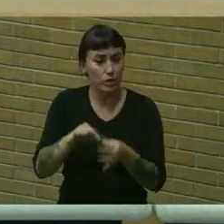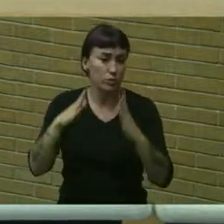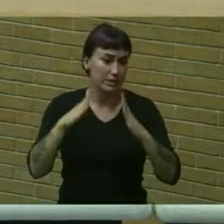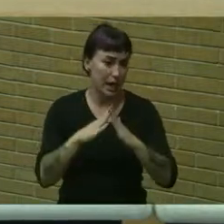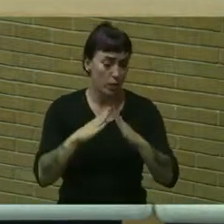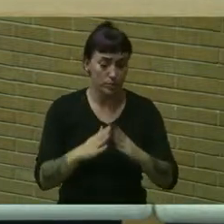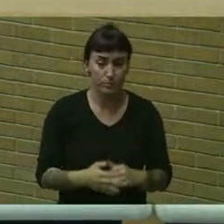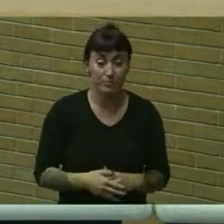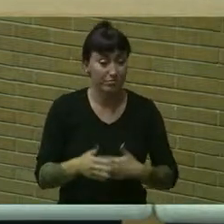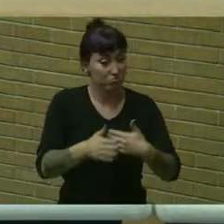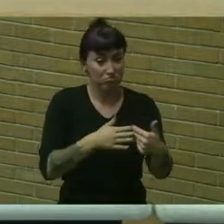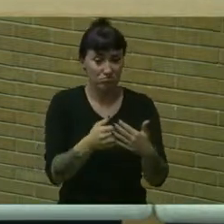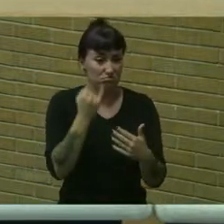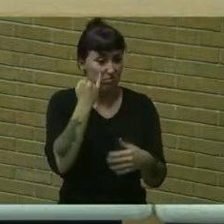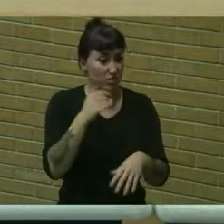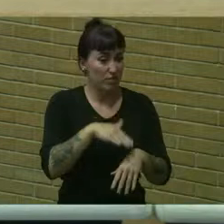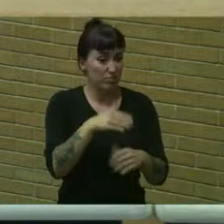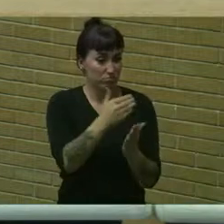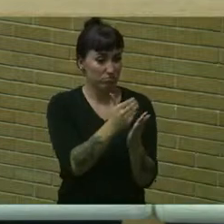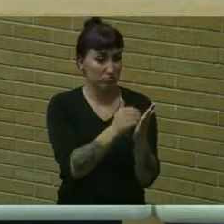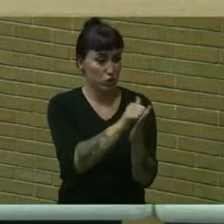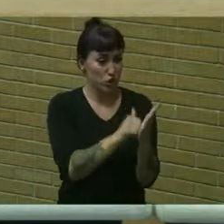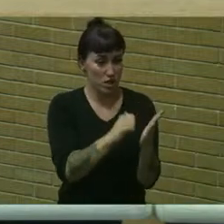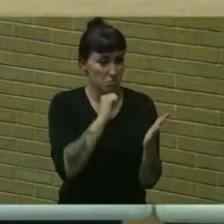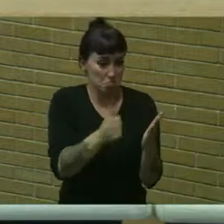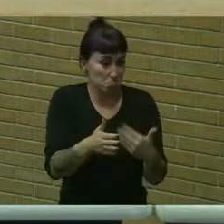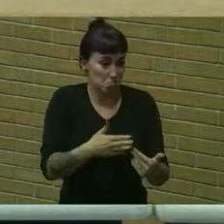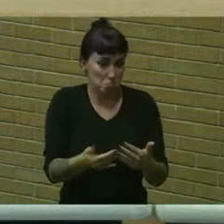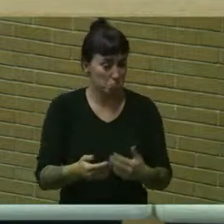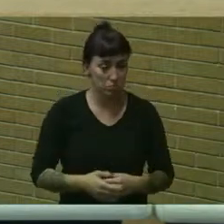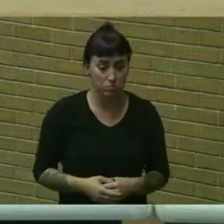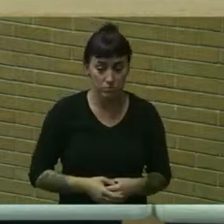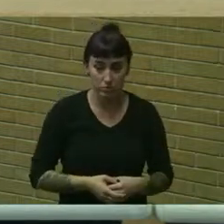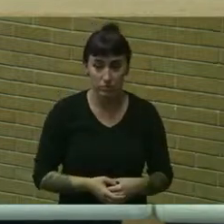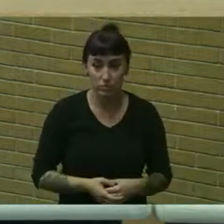town, whether or not it's an item on the agenda tonight.